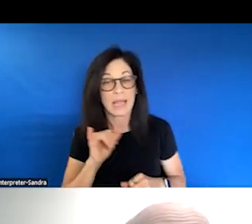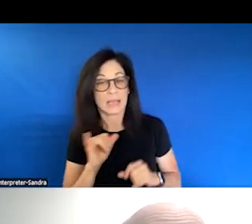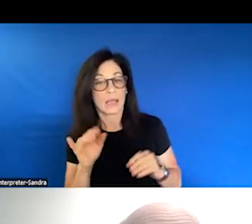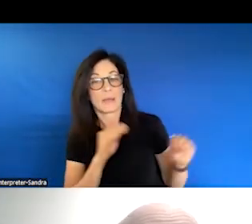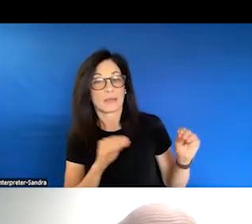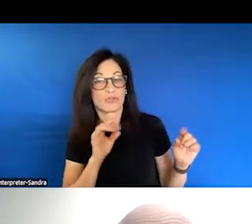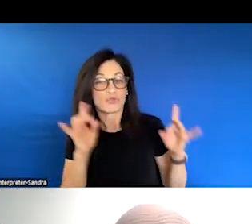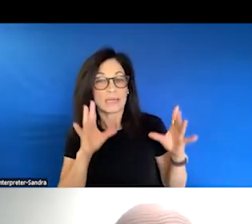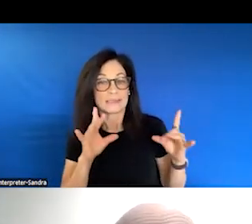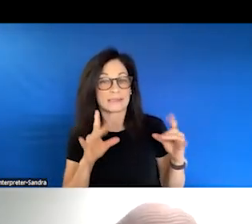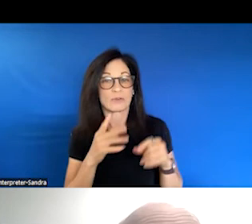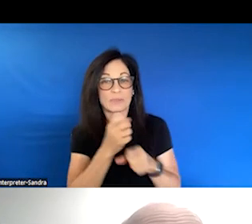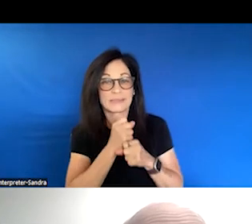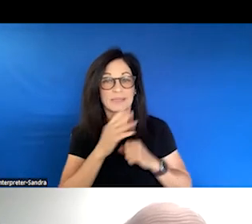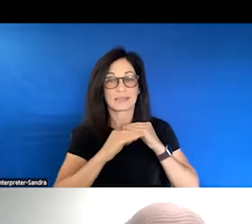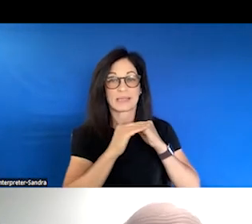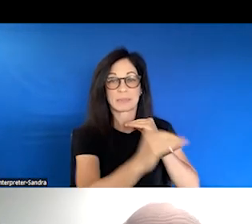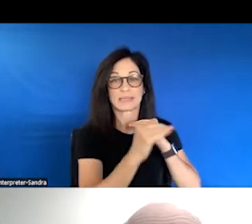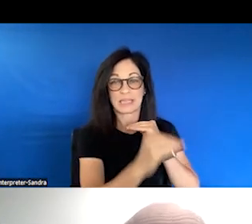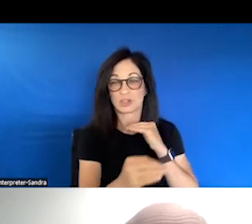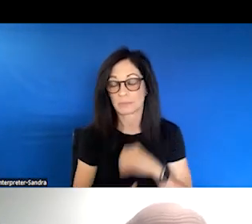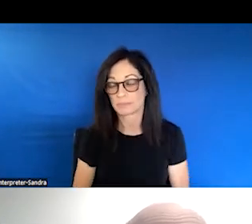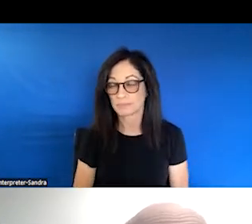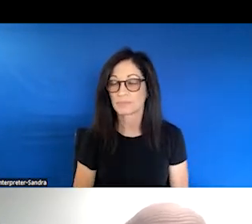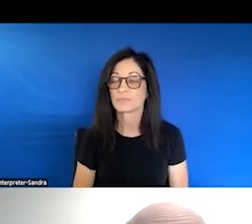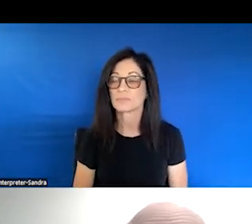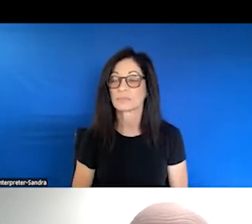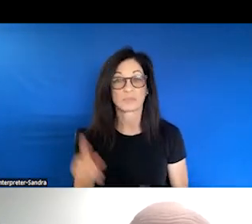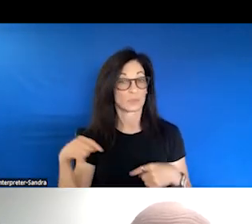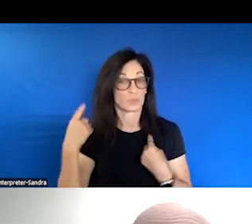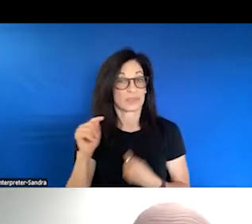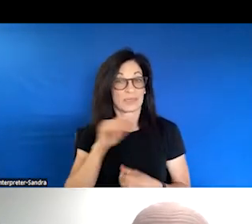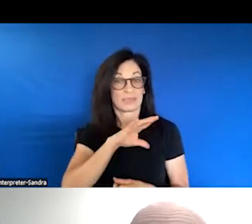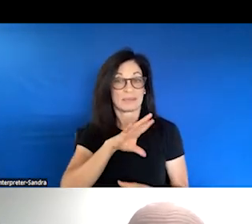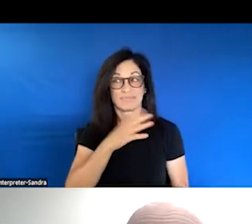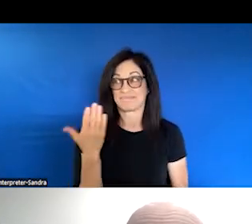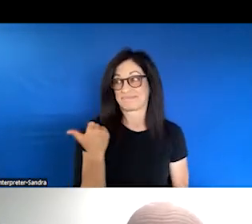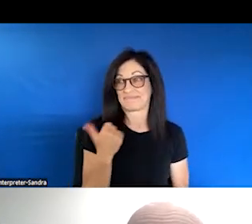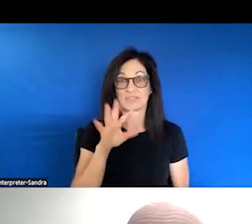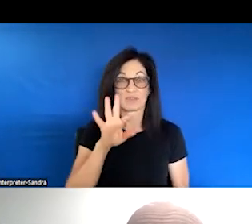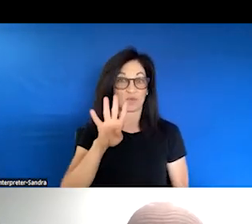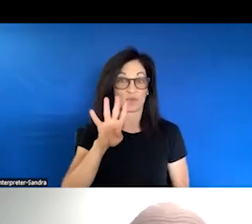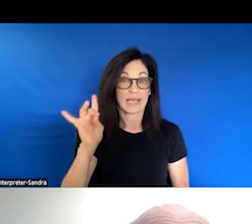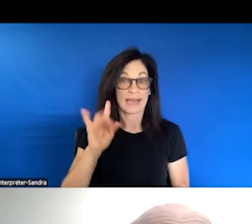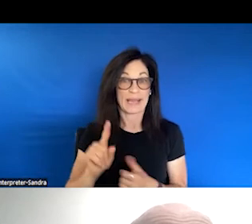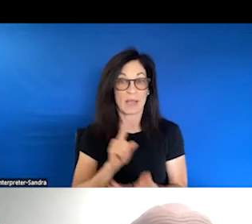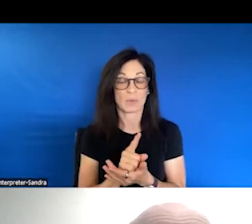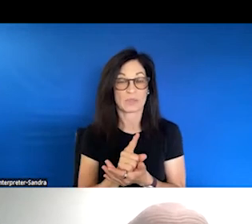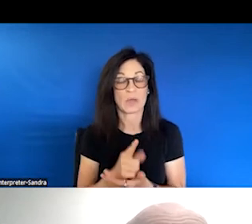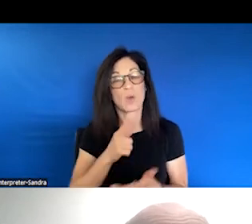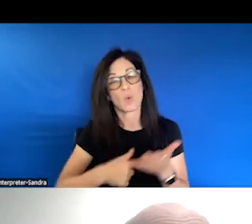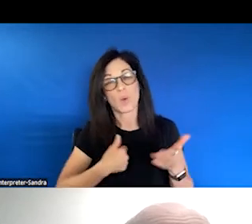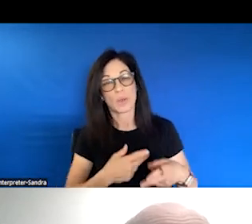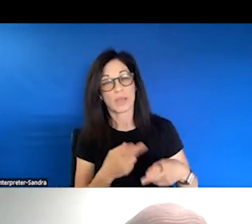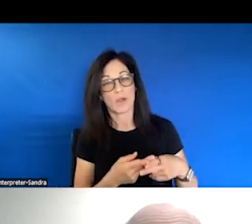stabilization. Actually, just within the last 48 hours, Samsa's, what we refer to as